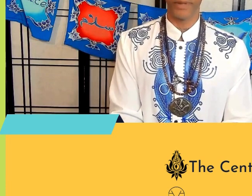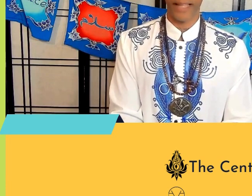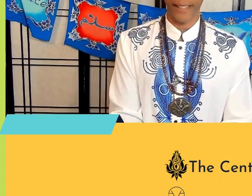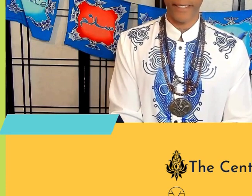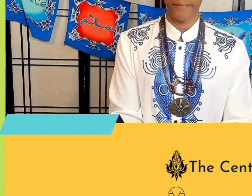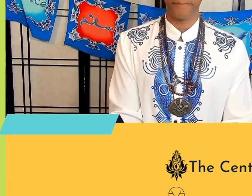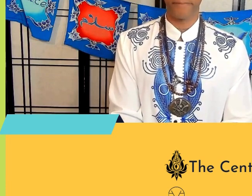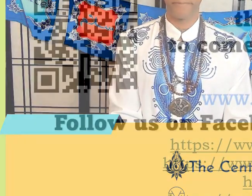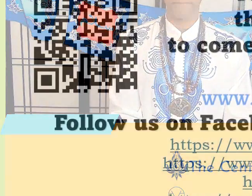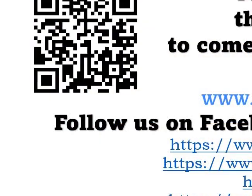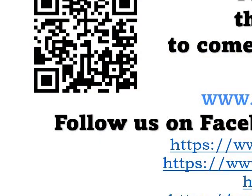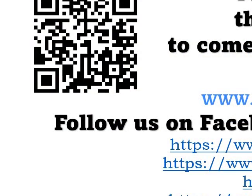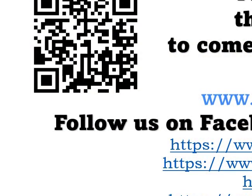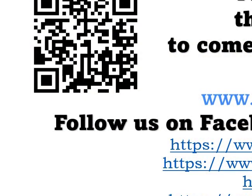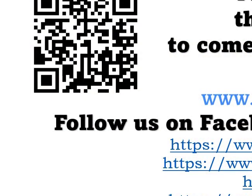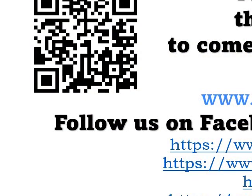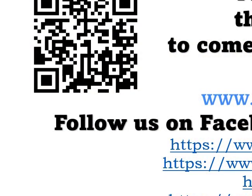soon. Blessings.